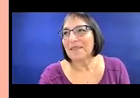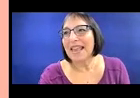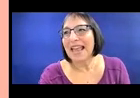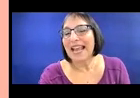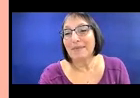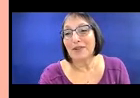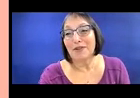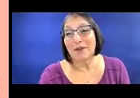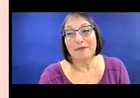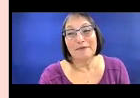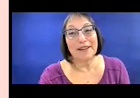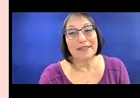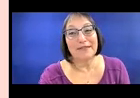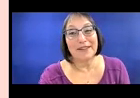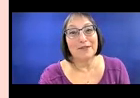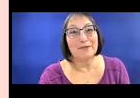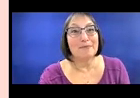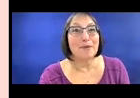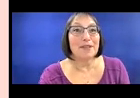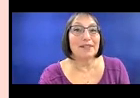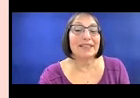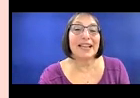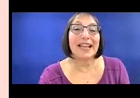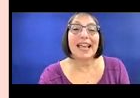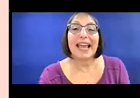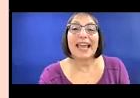So, it's been a challenge going from face to face to remote.